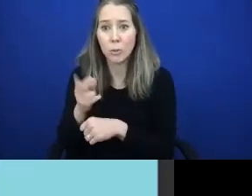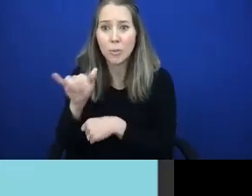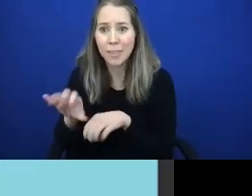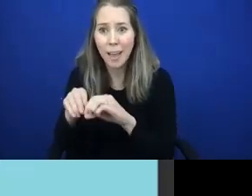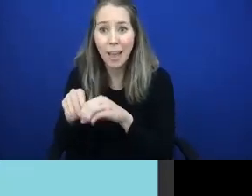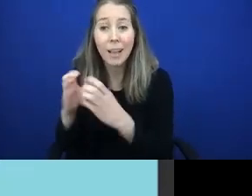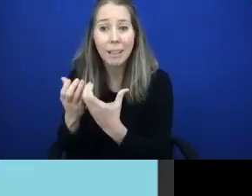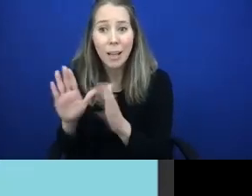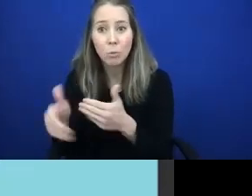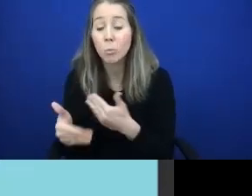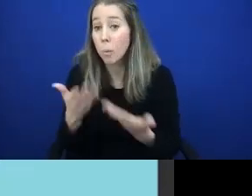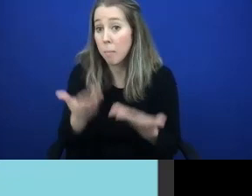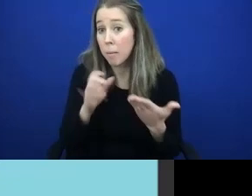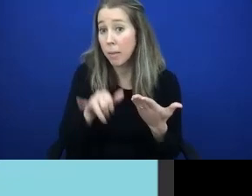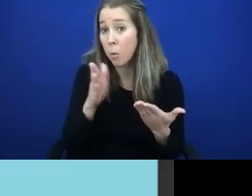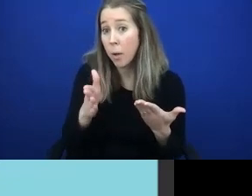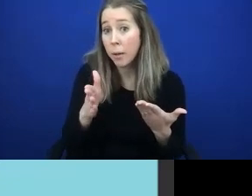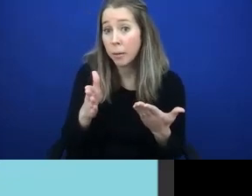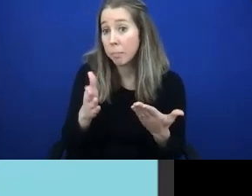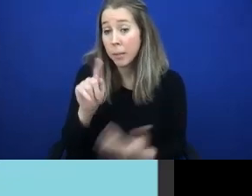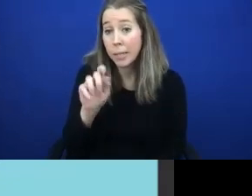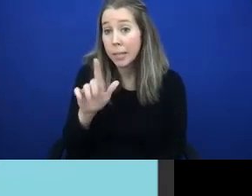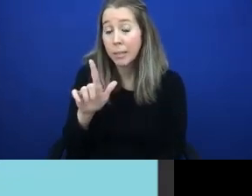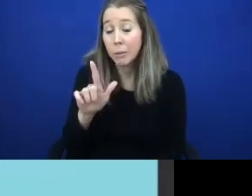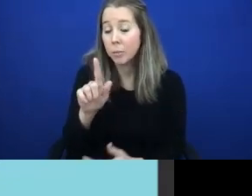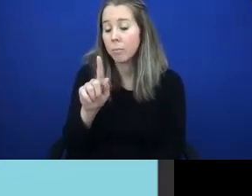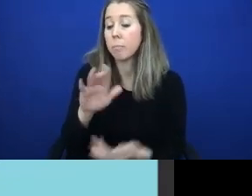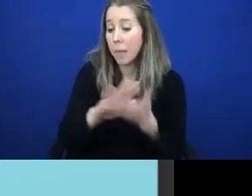this be a tool that students can use to have